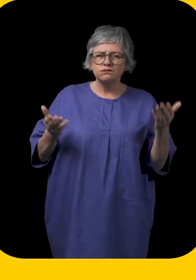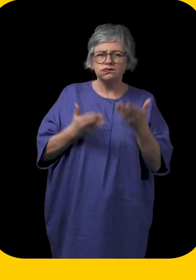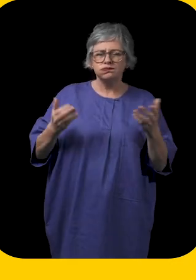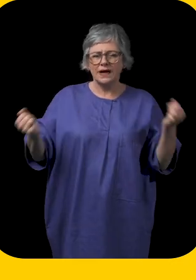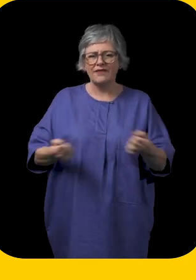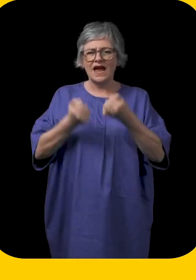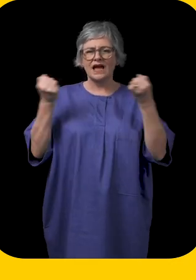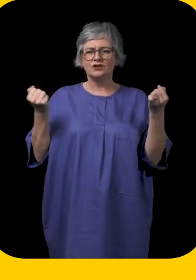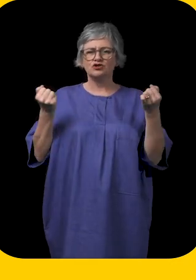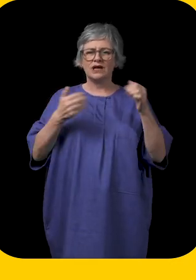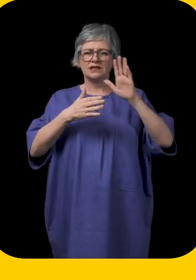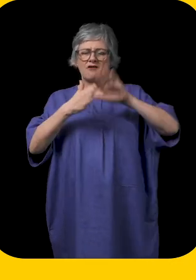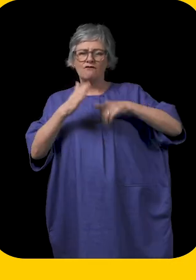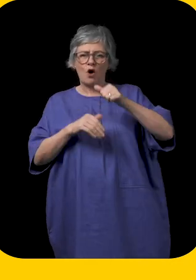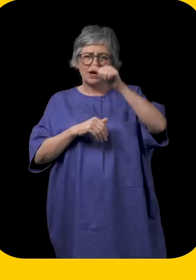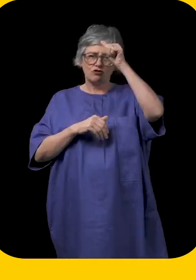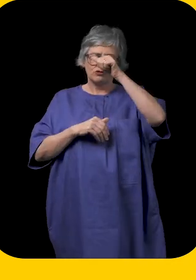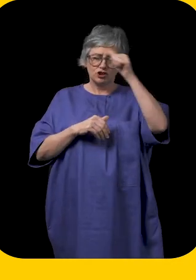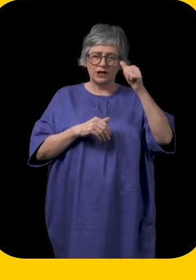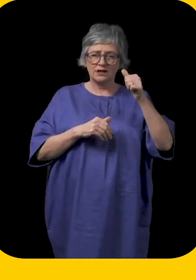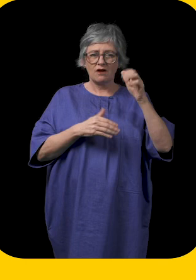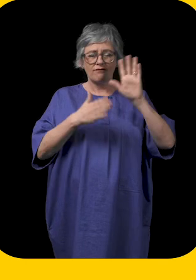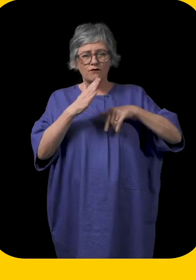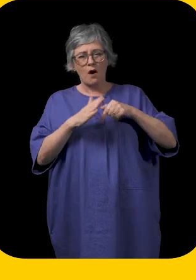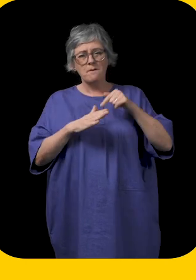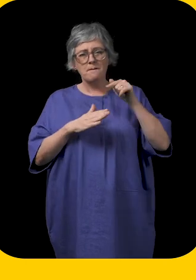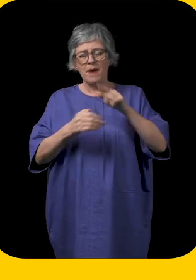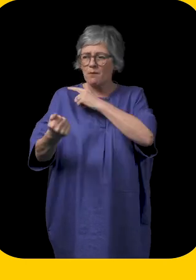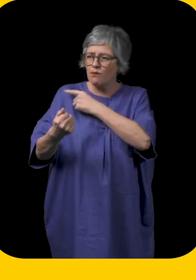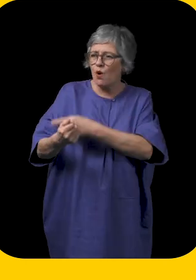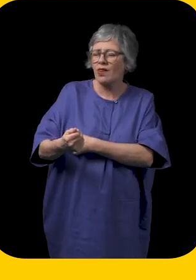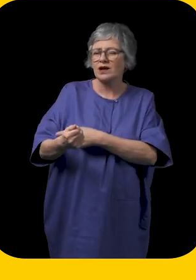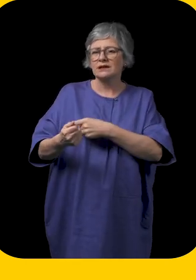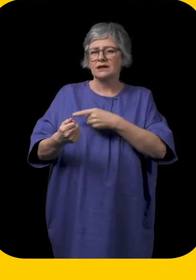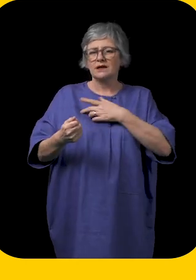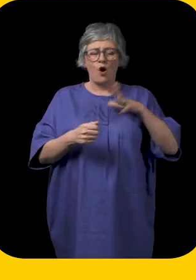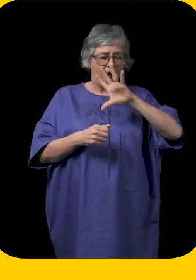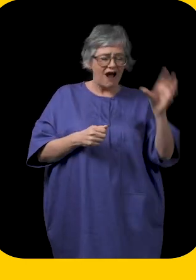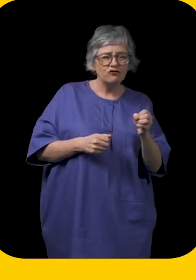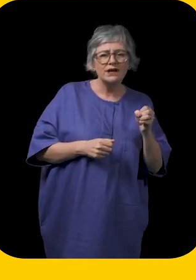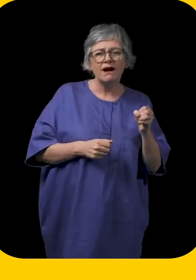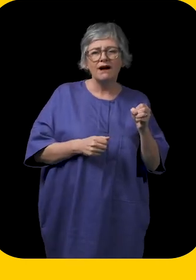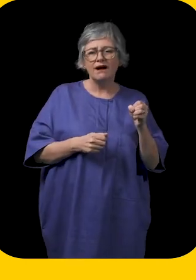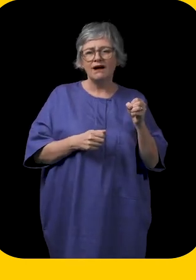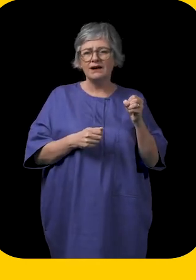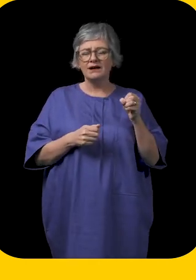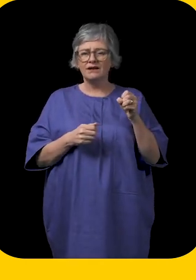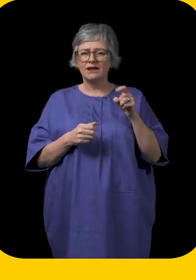and the vigor and the energy is coming from Christians, whether they're coming from, you know, Poland or whether they're coming from